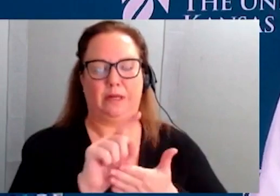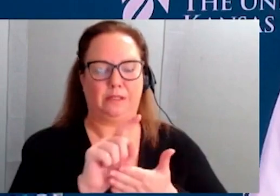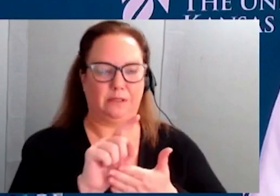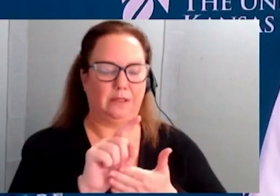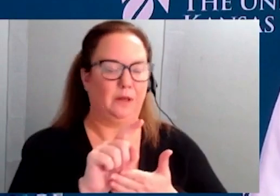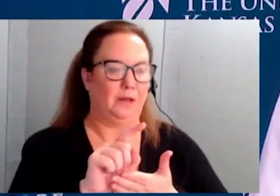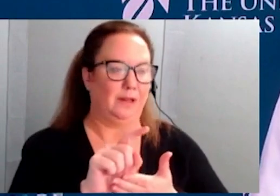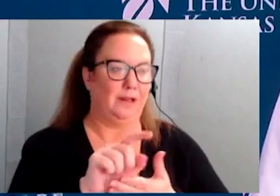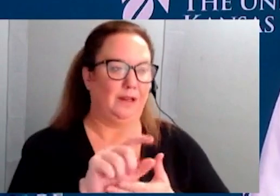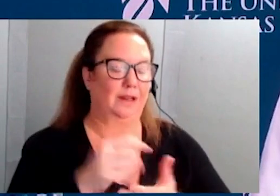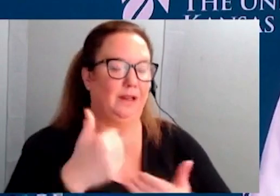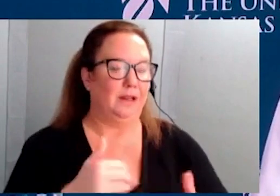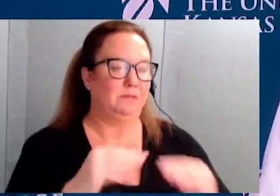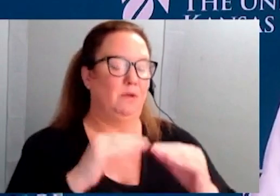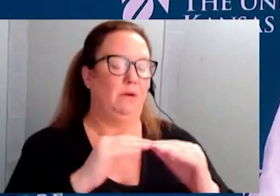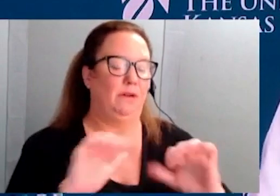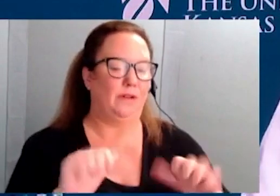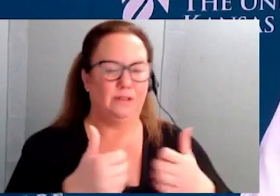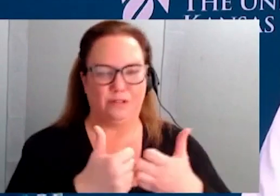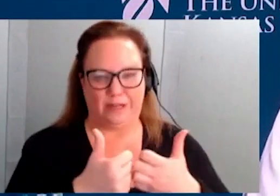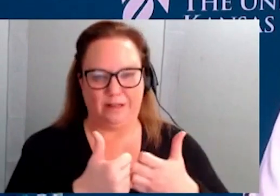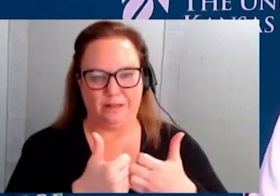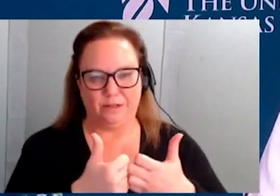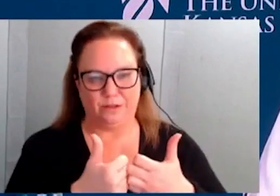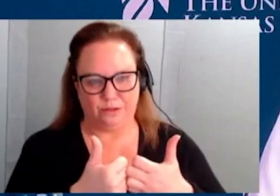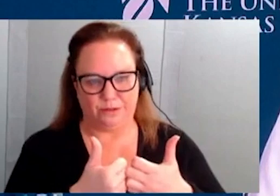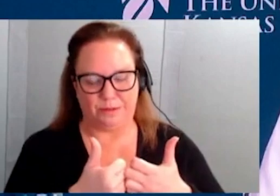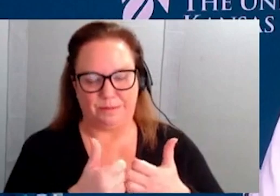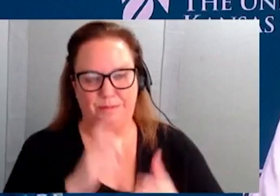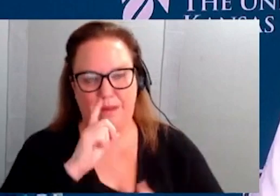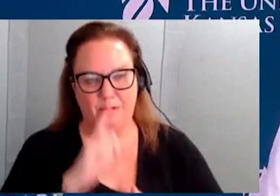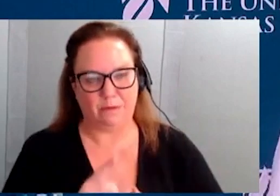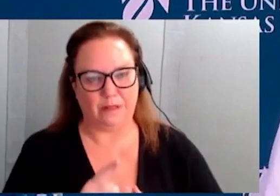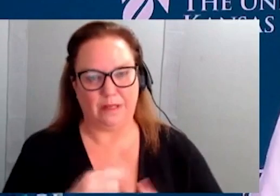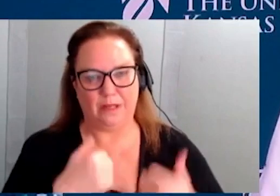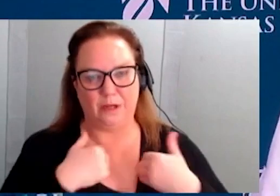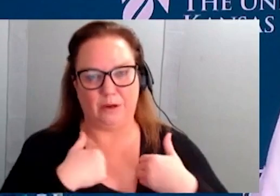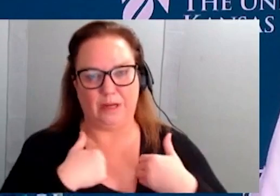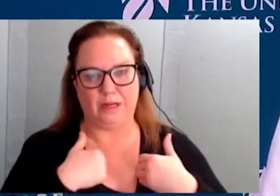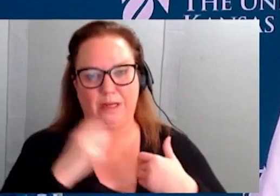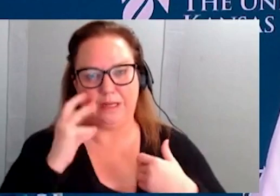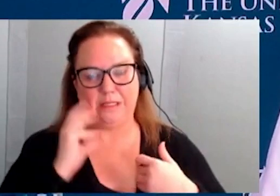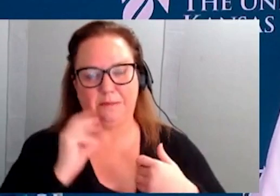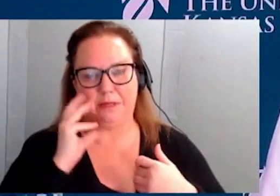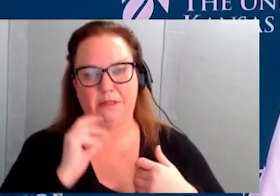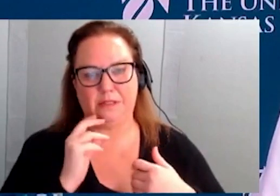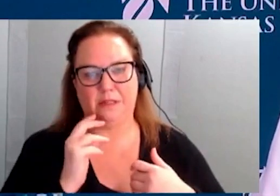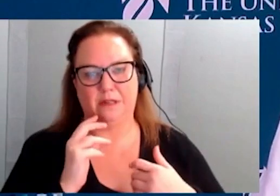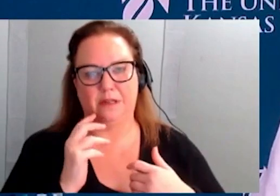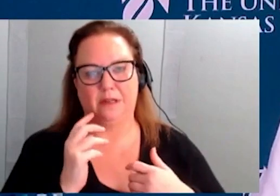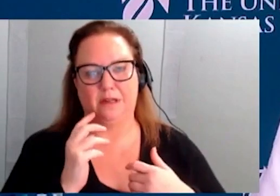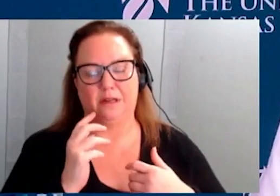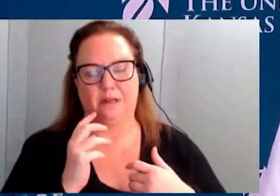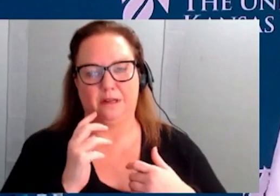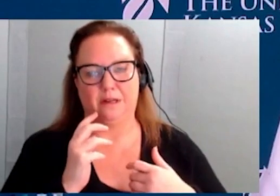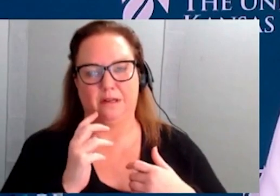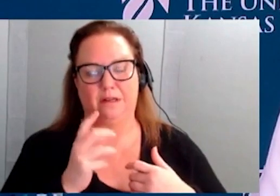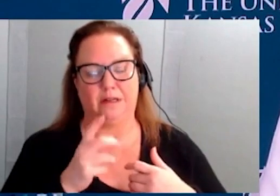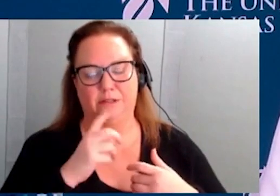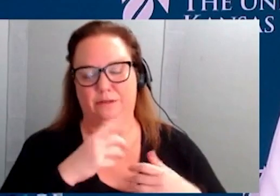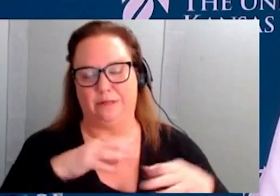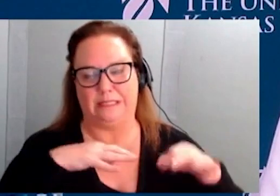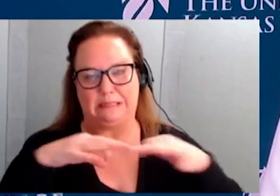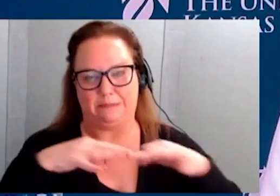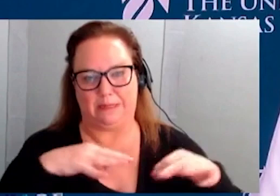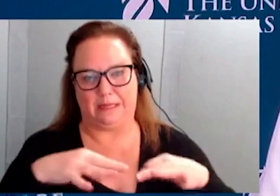it's even more difficult. And on top of that, you had to navigate that very difficult journey, as you very well illustrated,